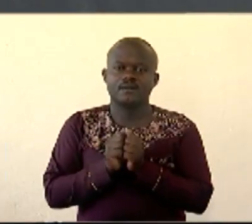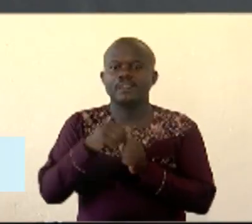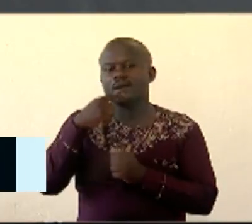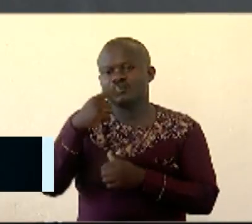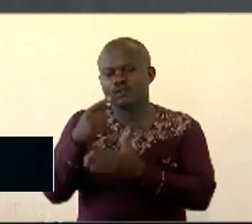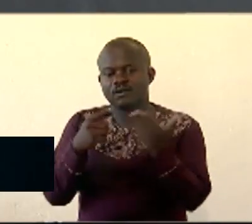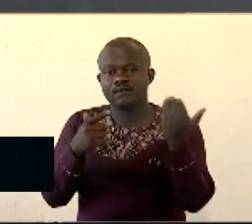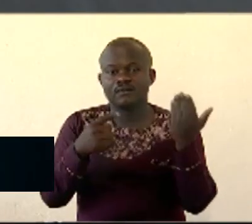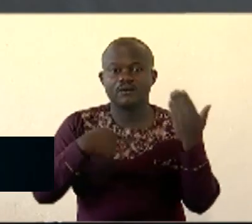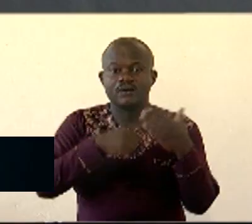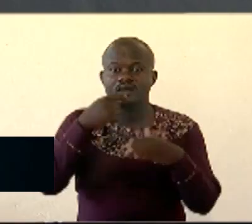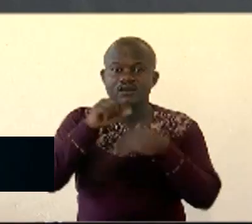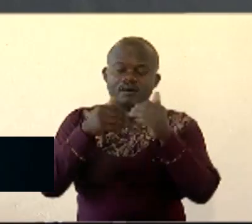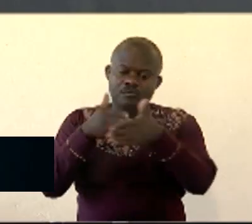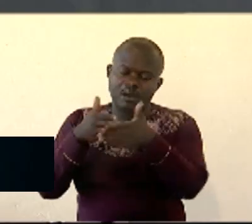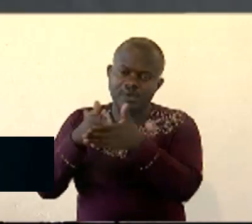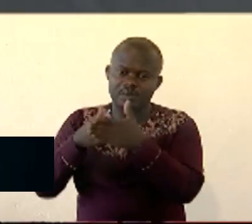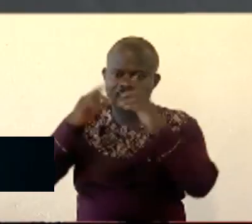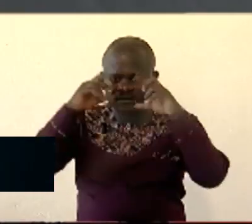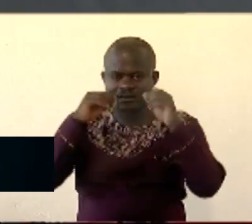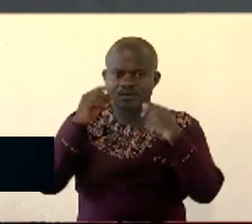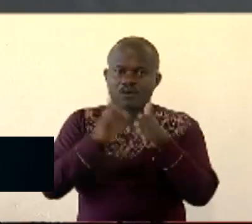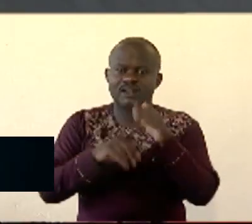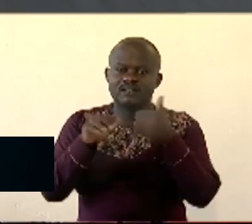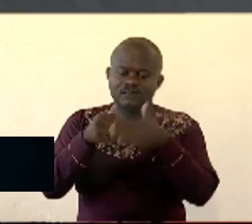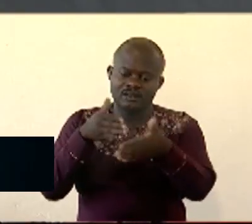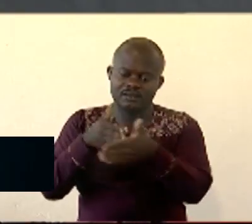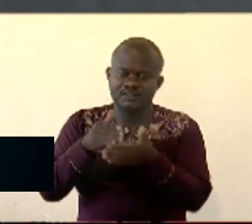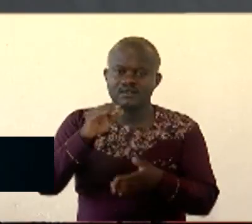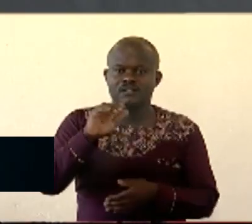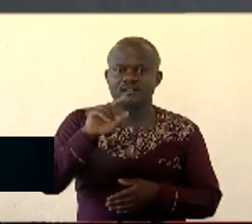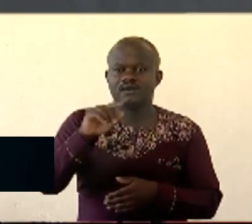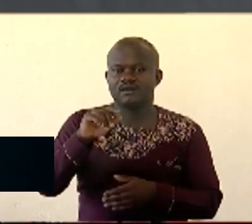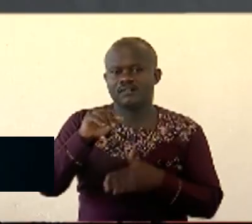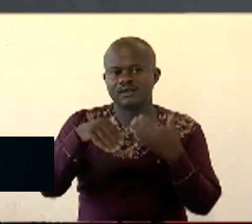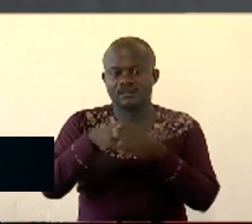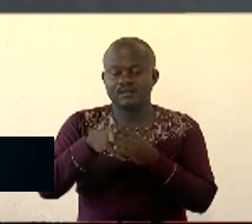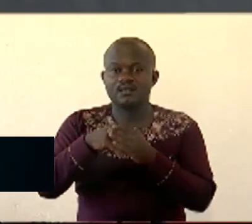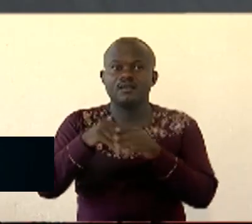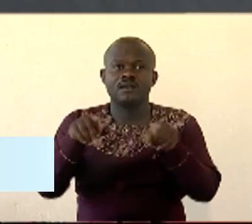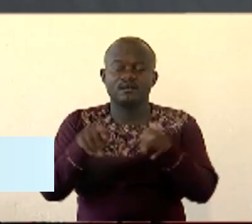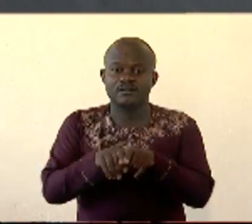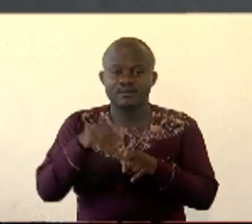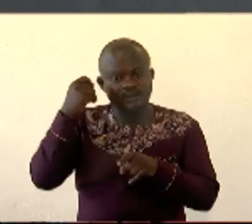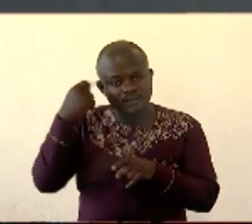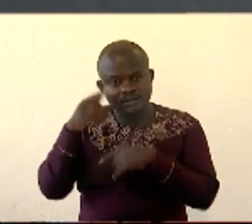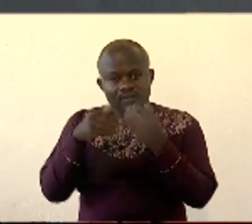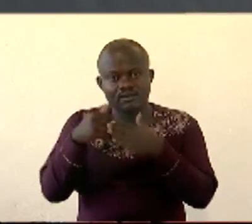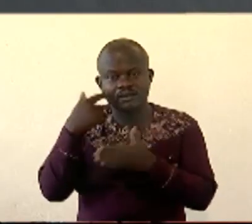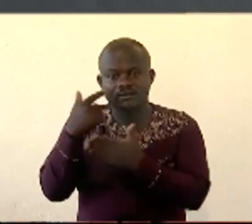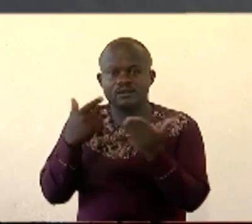So when we talk about limiting factors, what is a limiting factor in a common understanding? A limiting factor